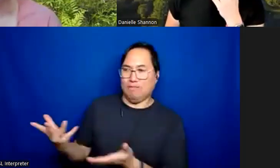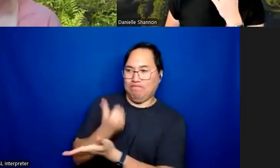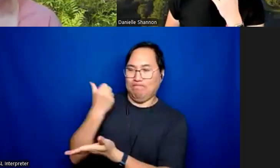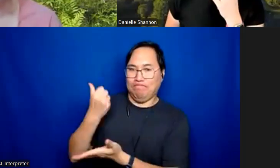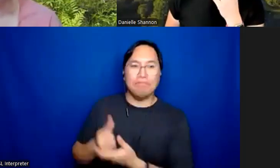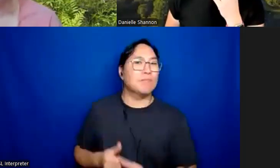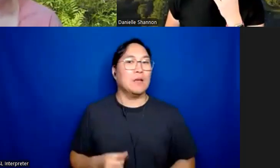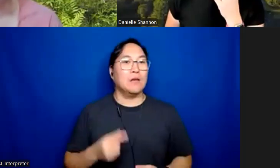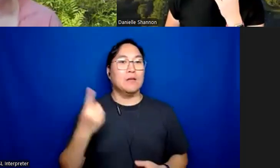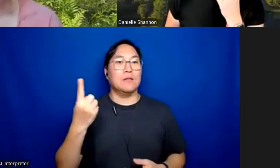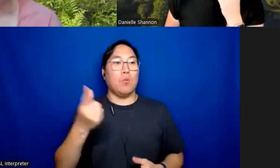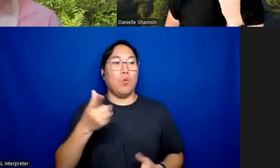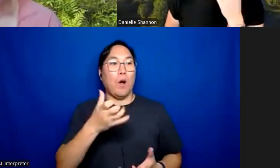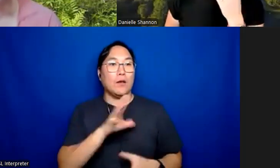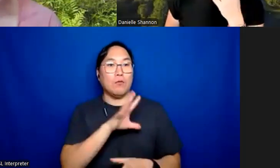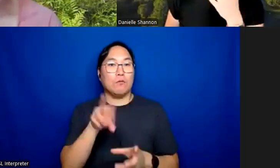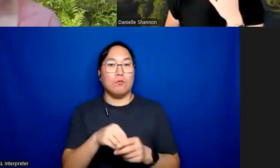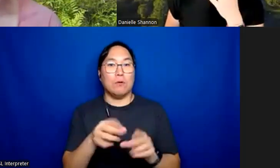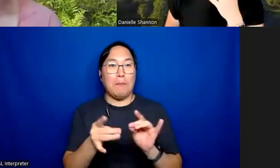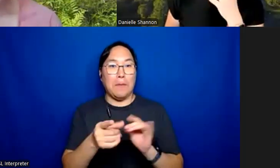somebody want to jump in?